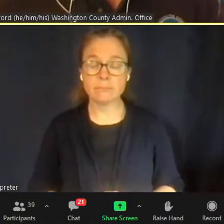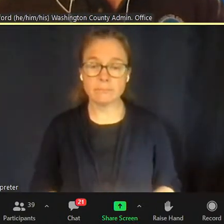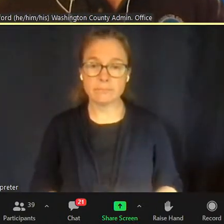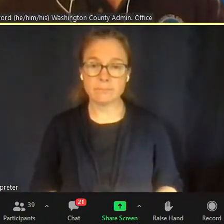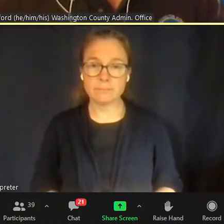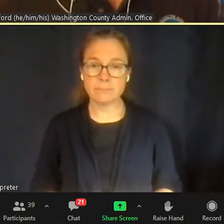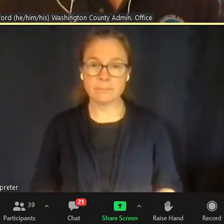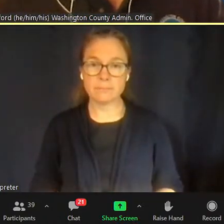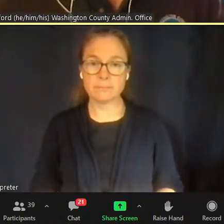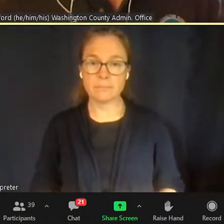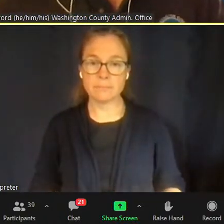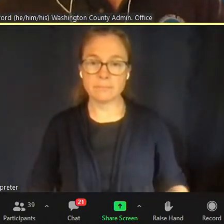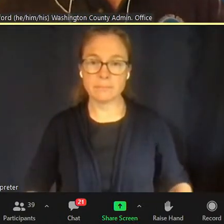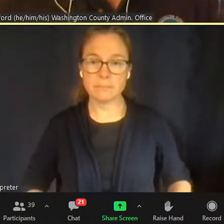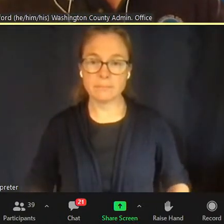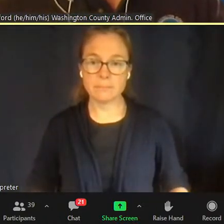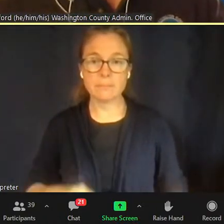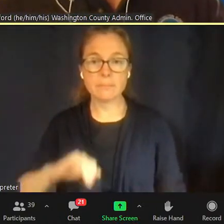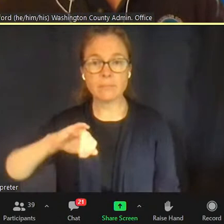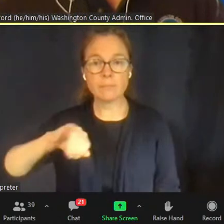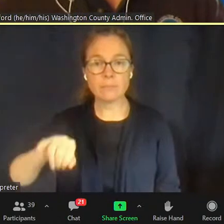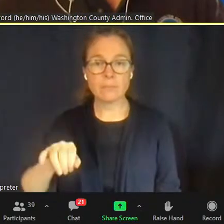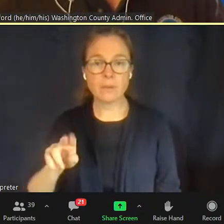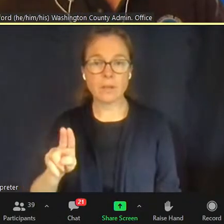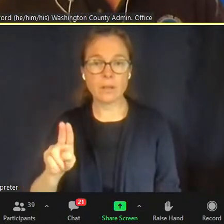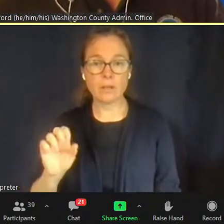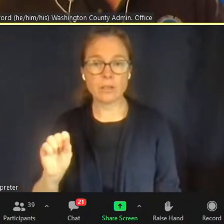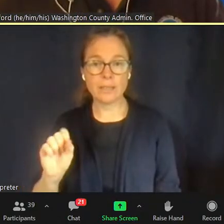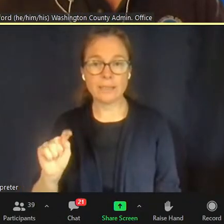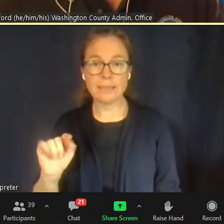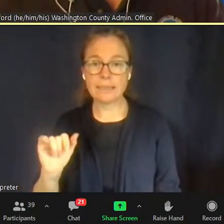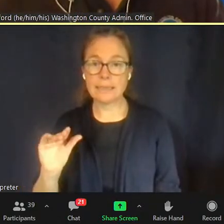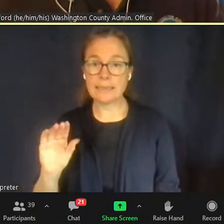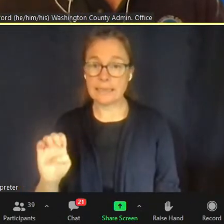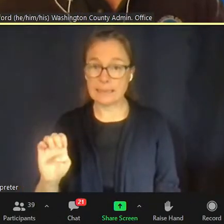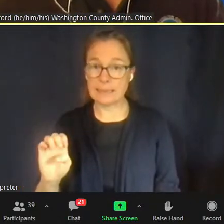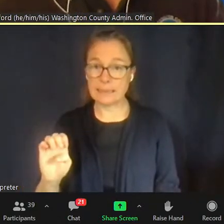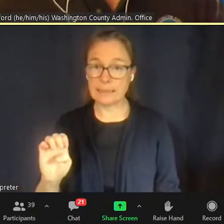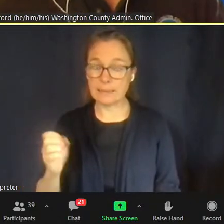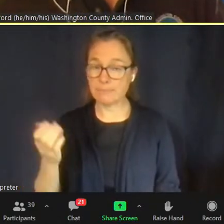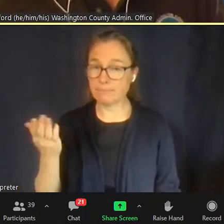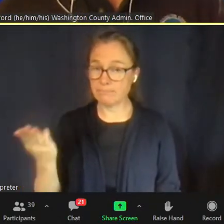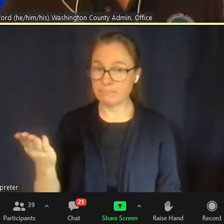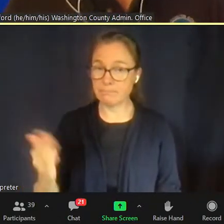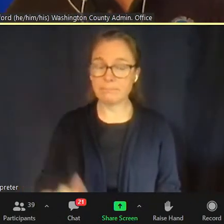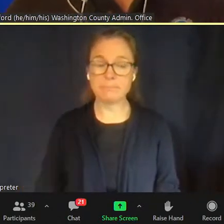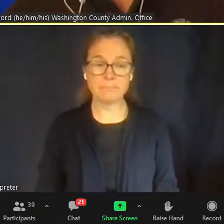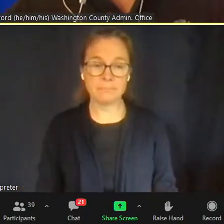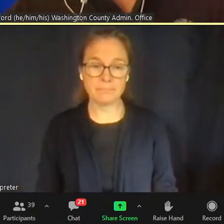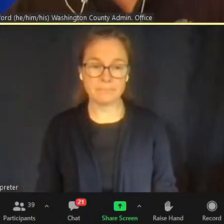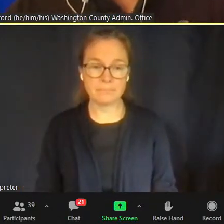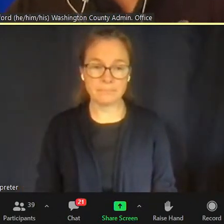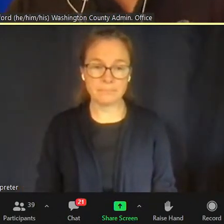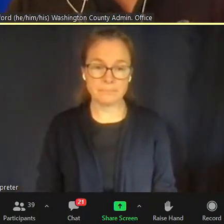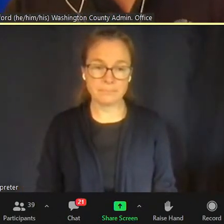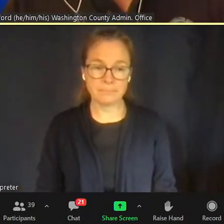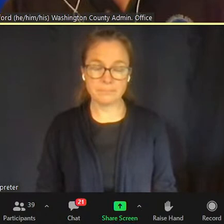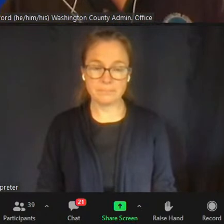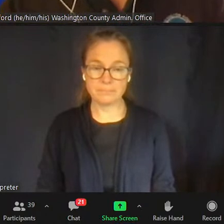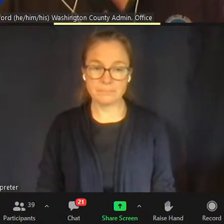have Justice ask their question, if Justice is